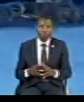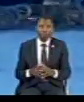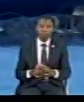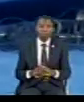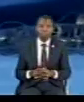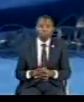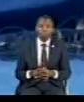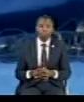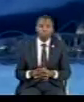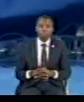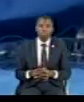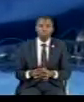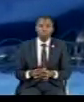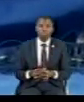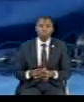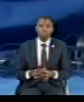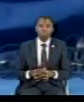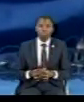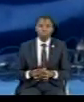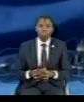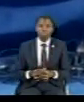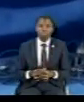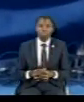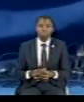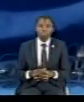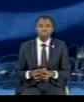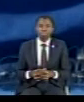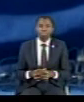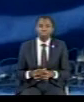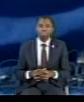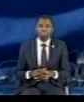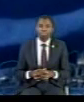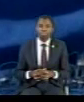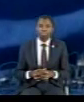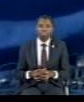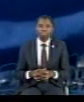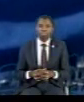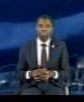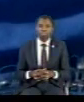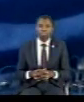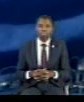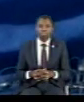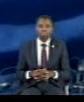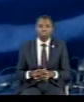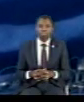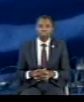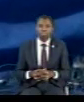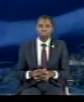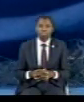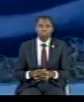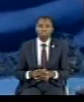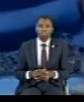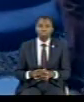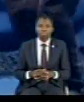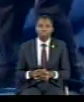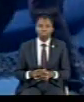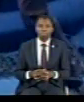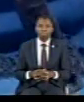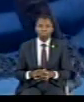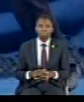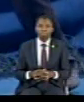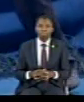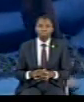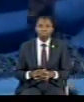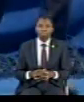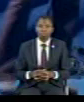praise the Lord. And let it be permanent in my life in Jesus' name, I pray. We need